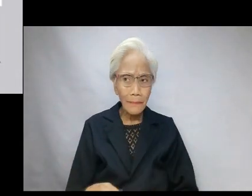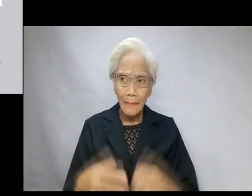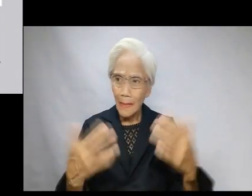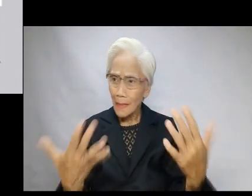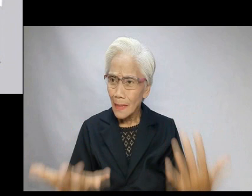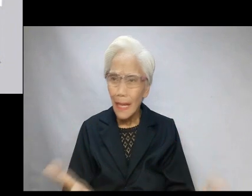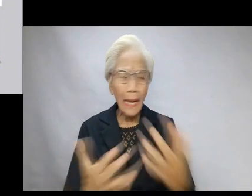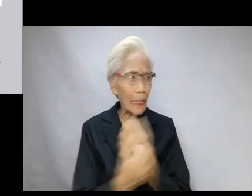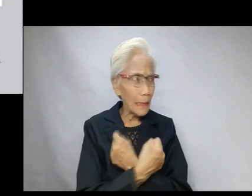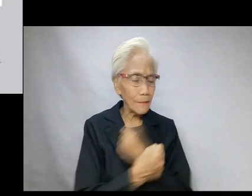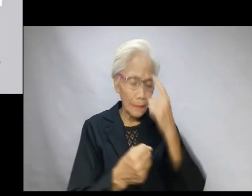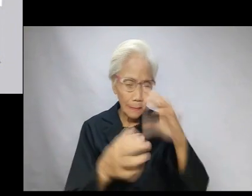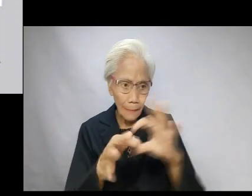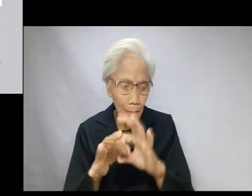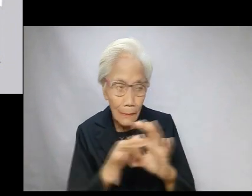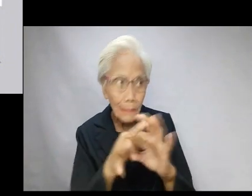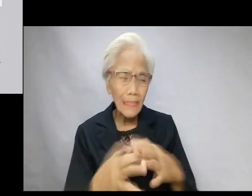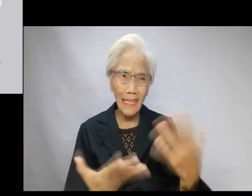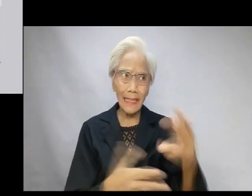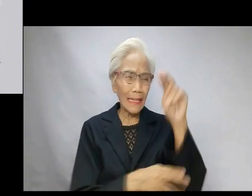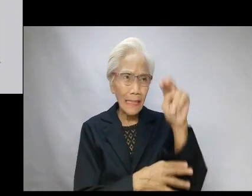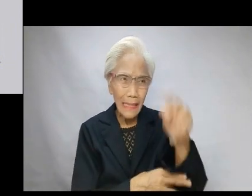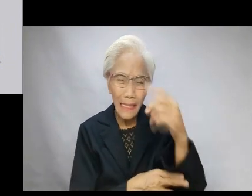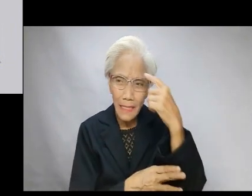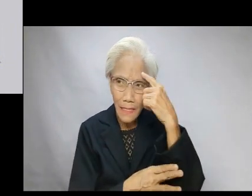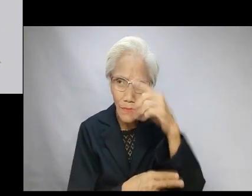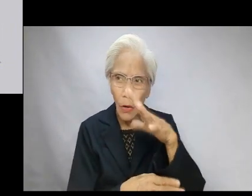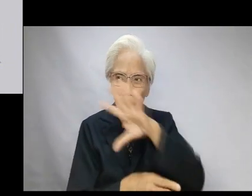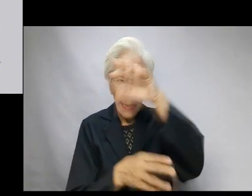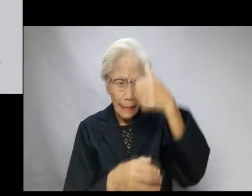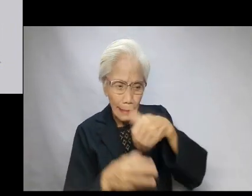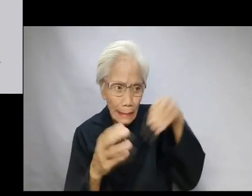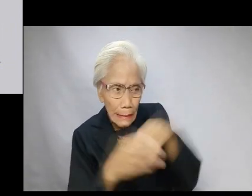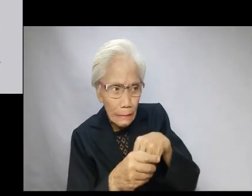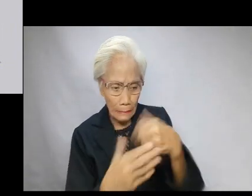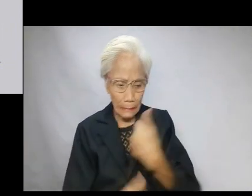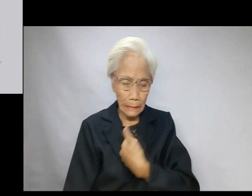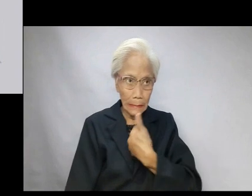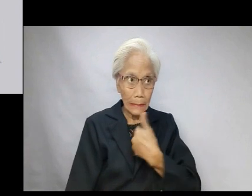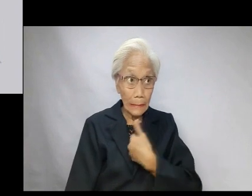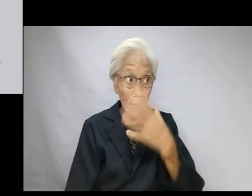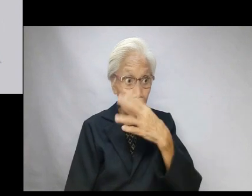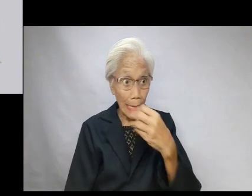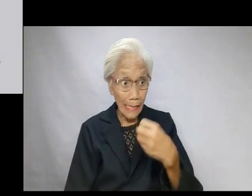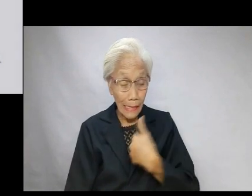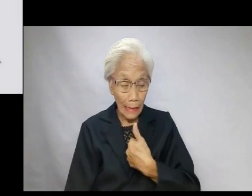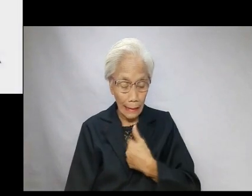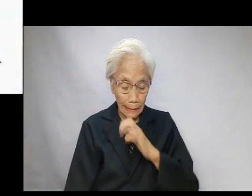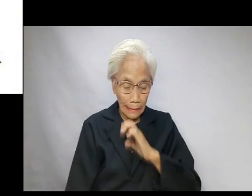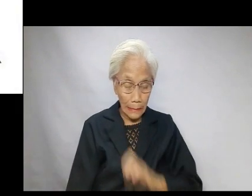or belonging, needs for self-esteem, needs for self-actualization, and the need for